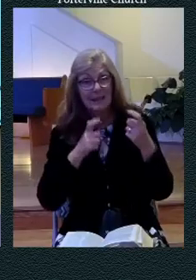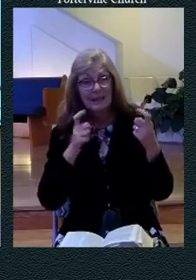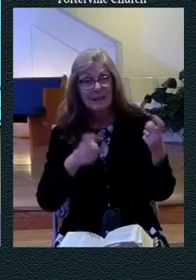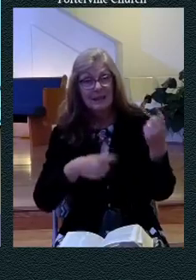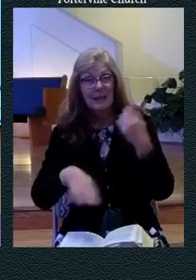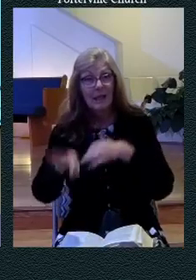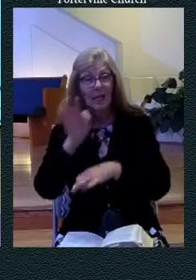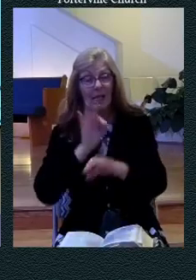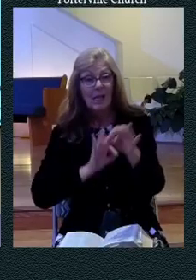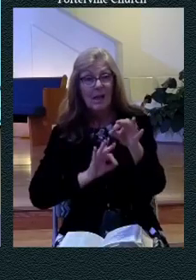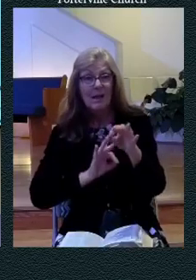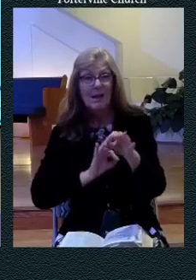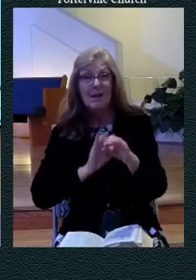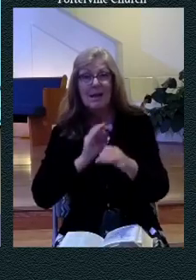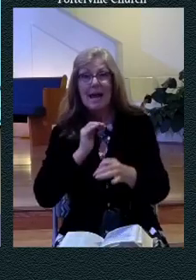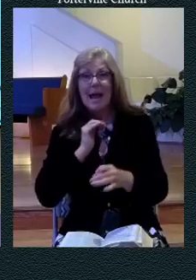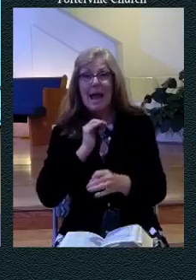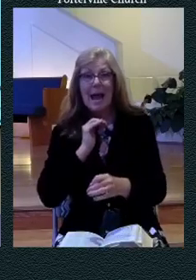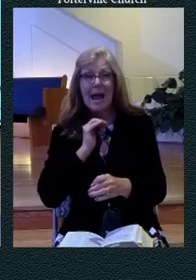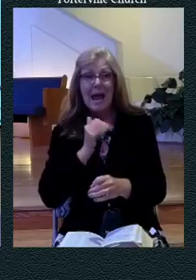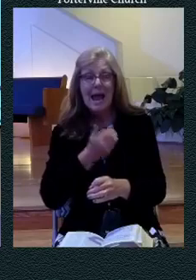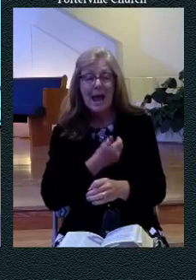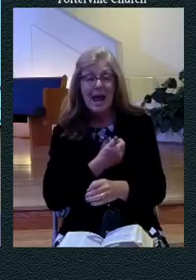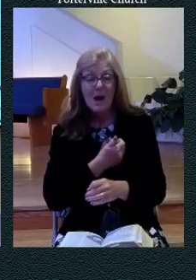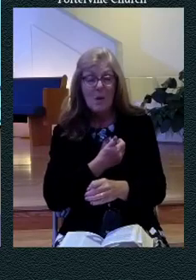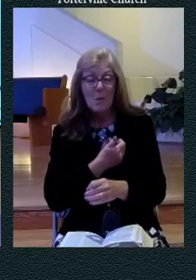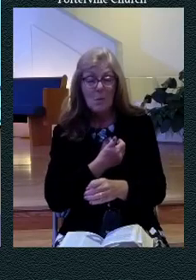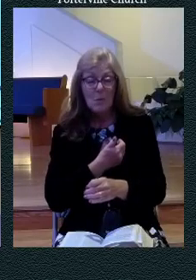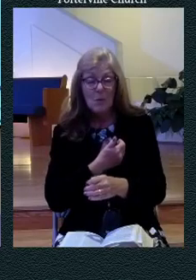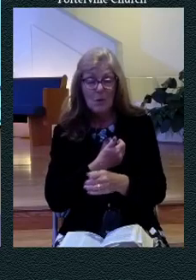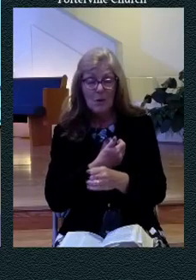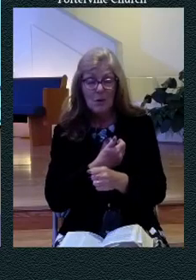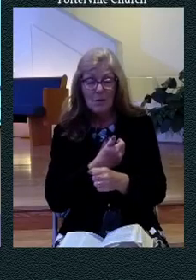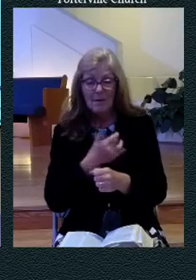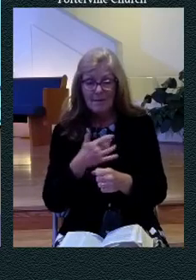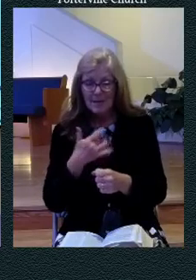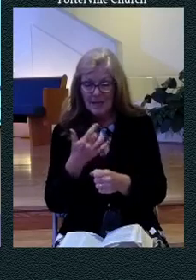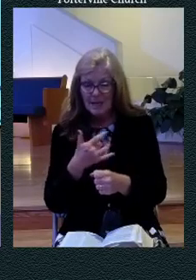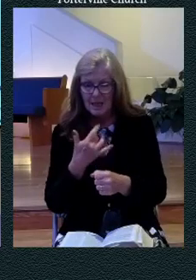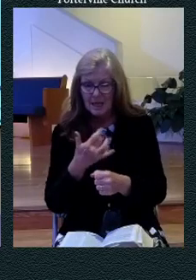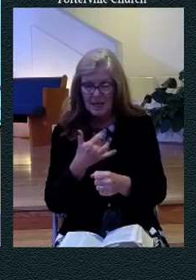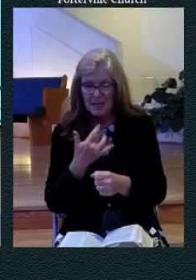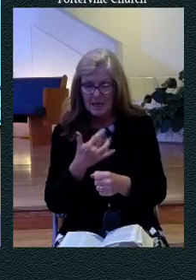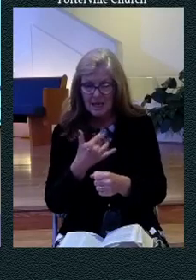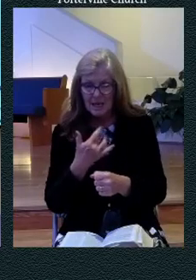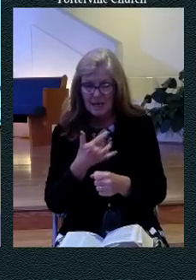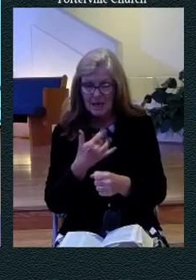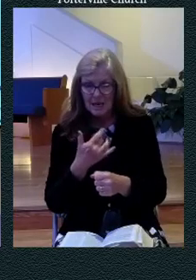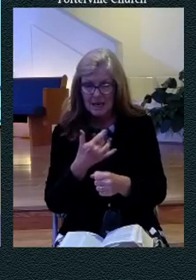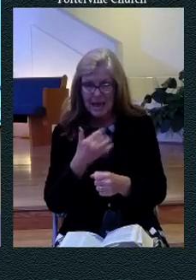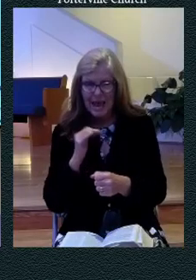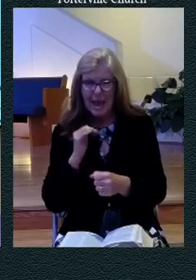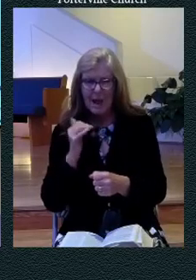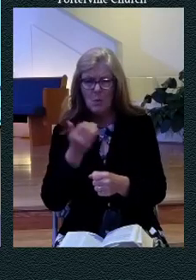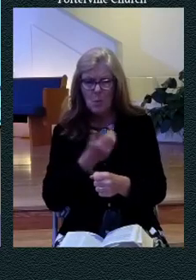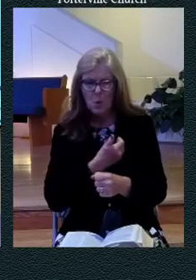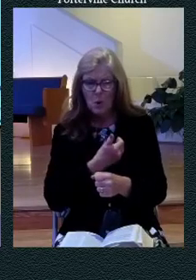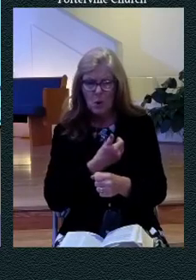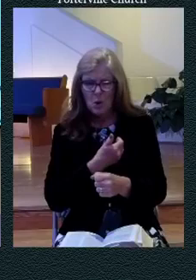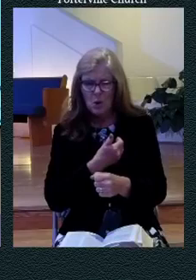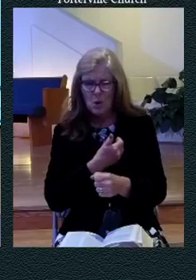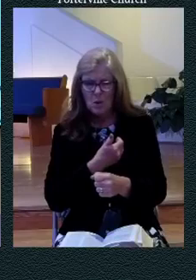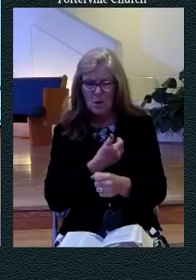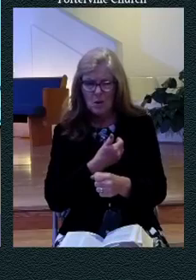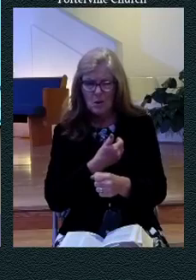Our feelings shy at a personal application of the pronoun our. And